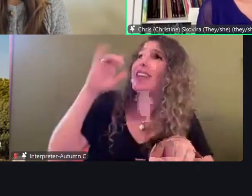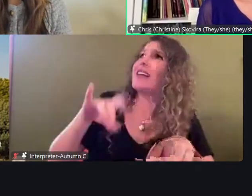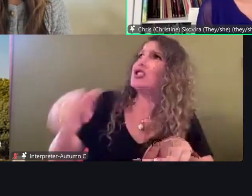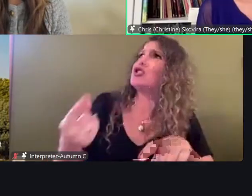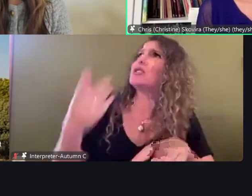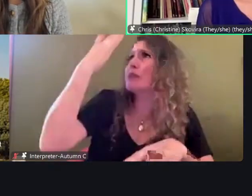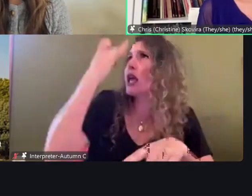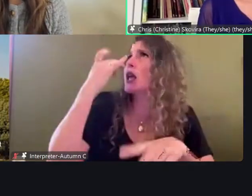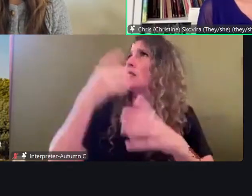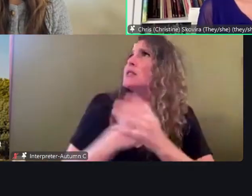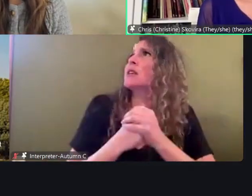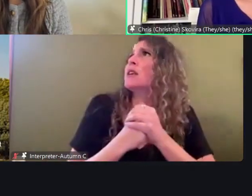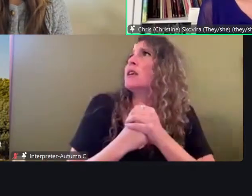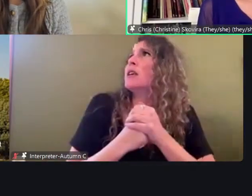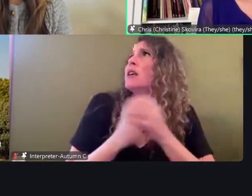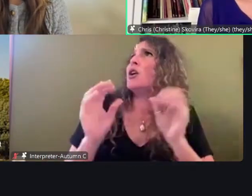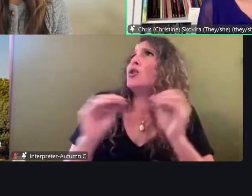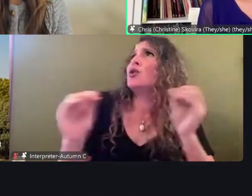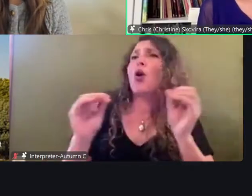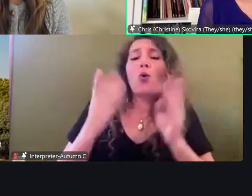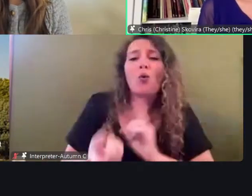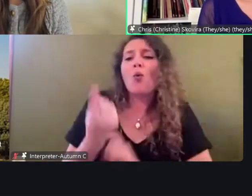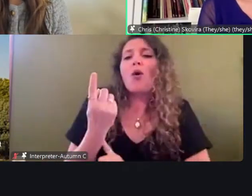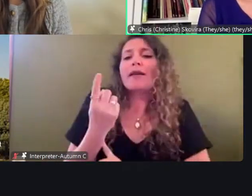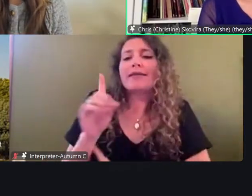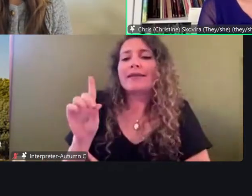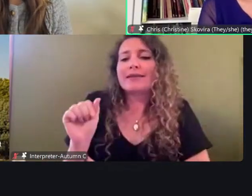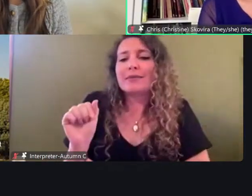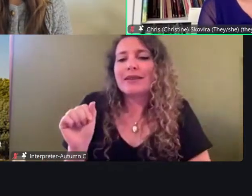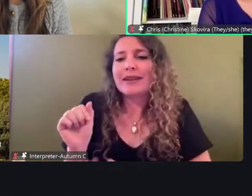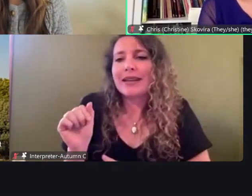there's, no one disability.